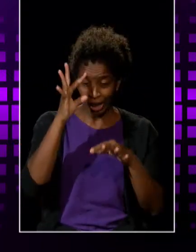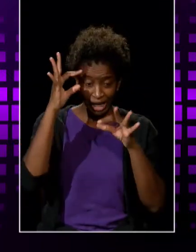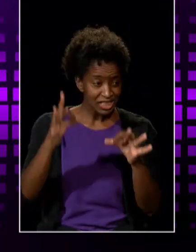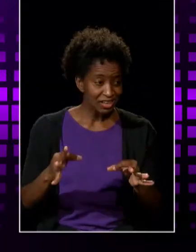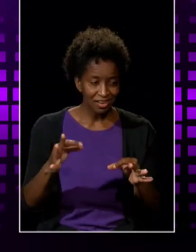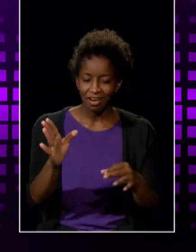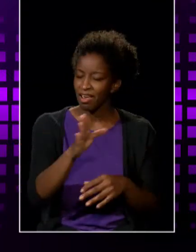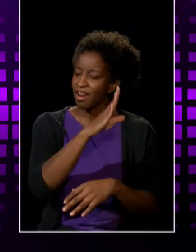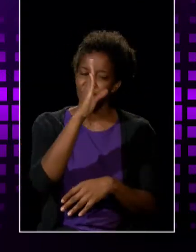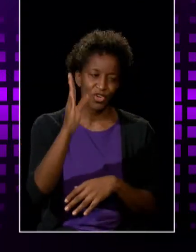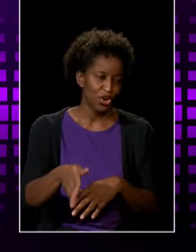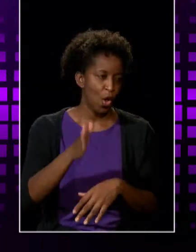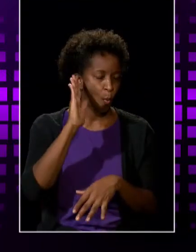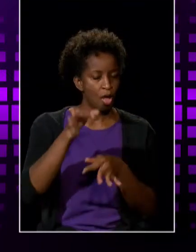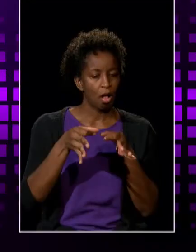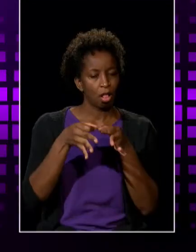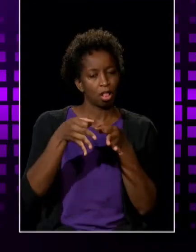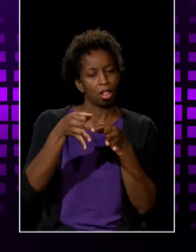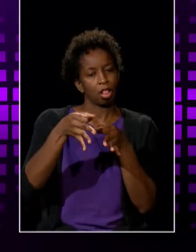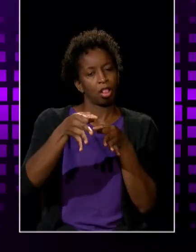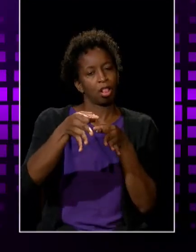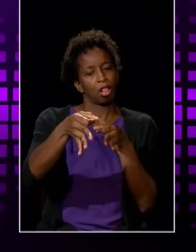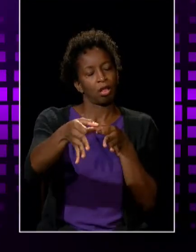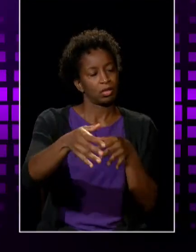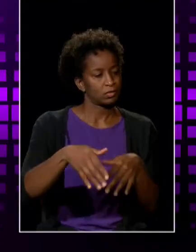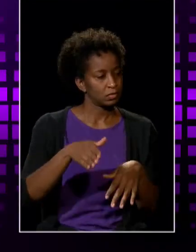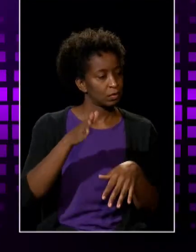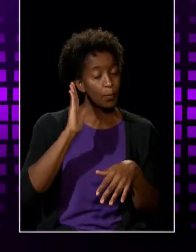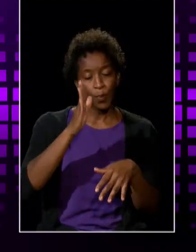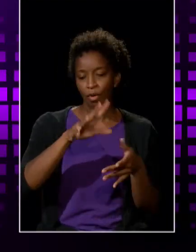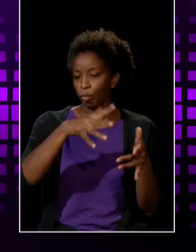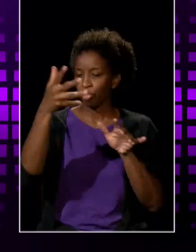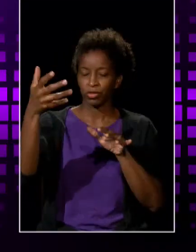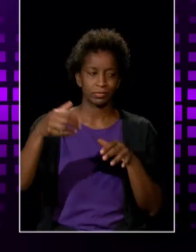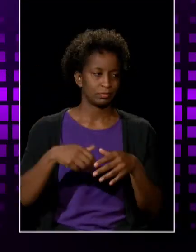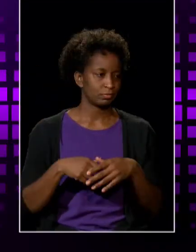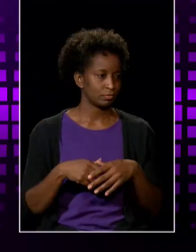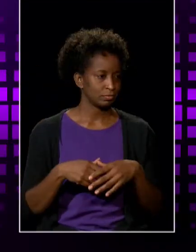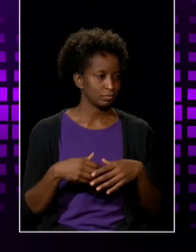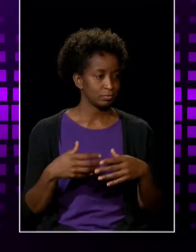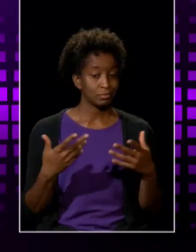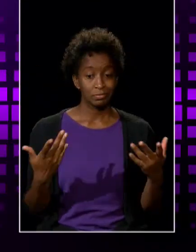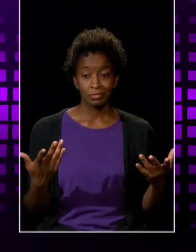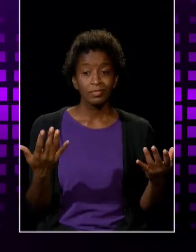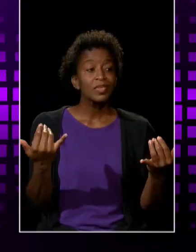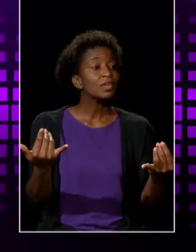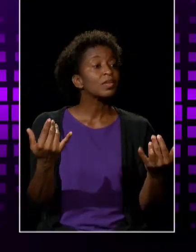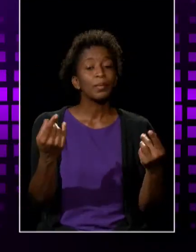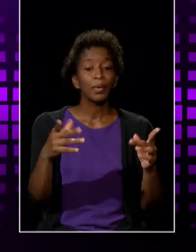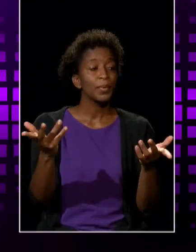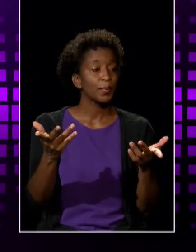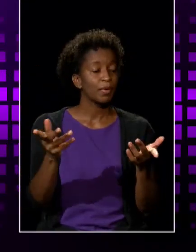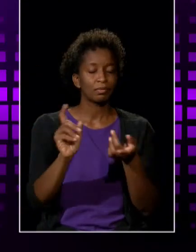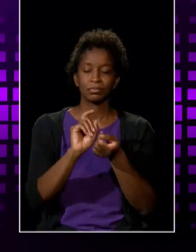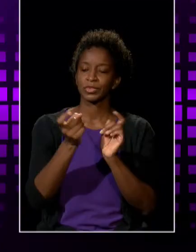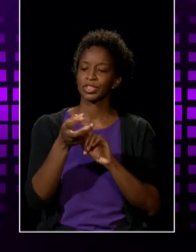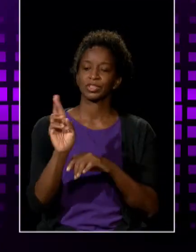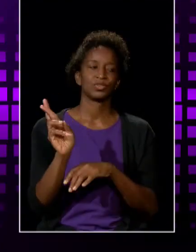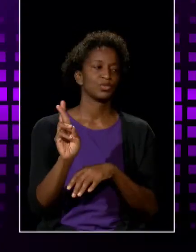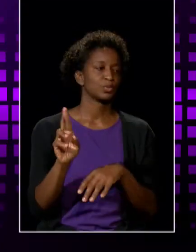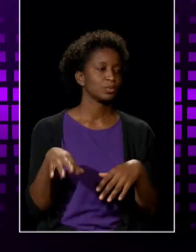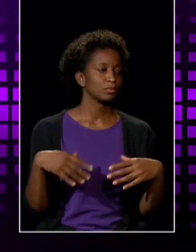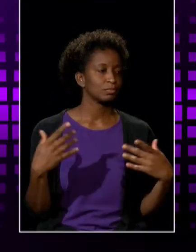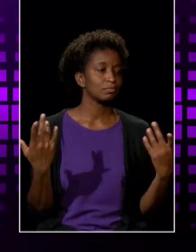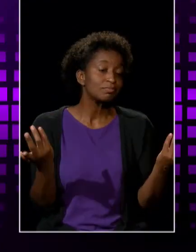it was done. And as another thing is, you do something and ask for forgiveness,